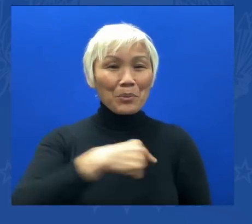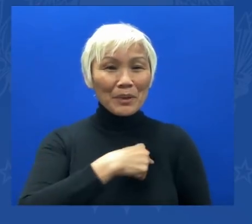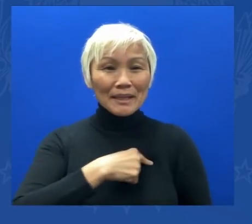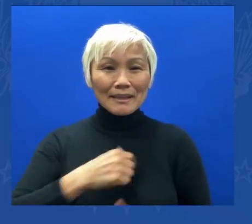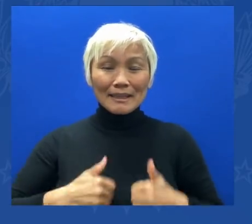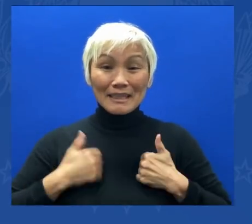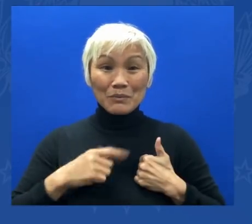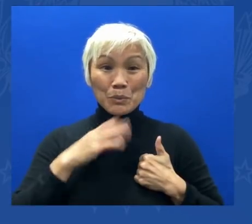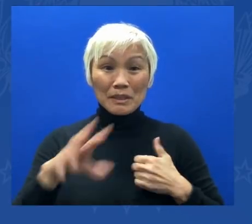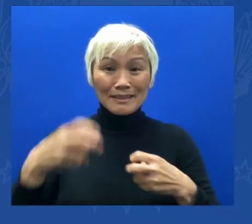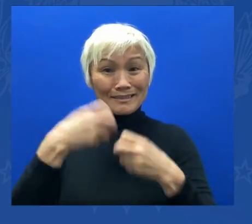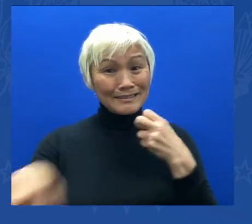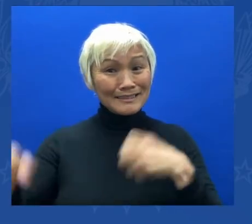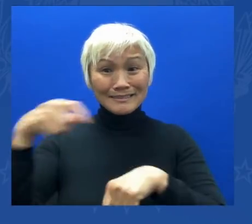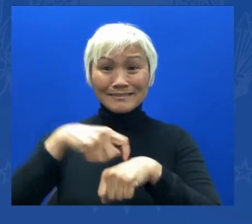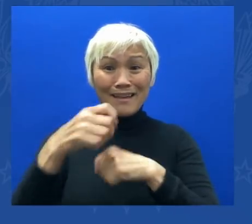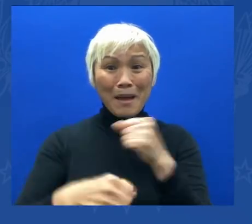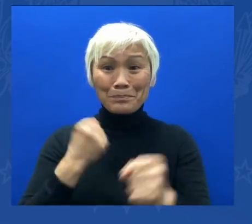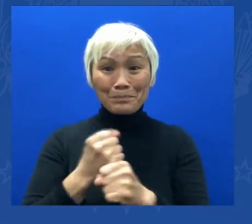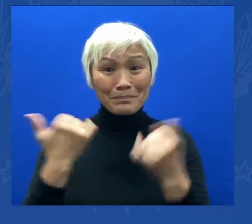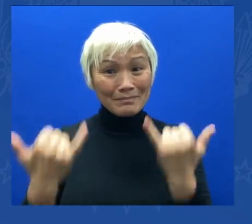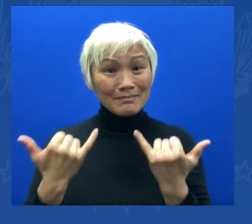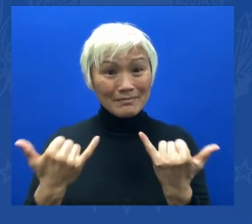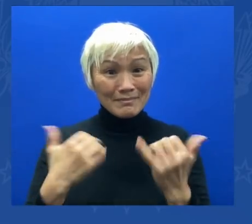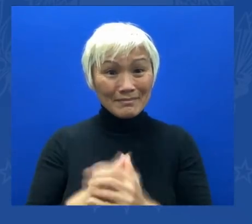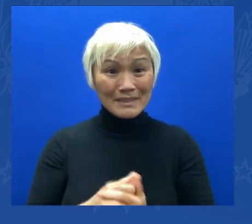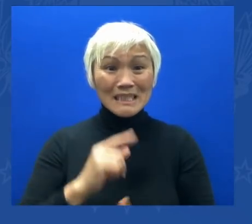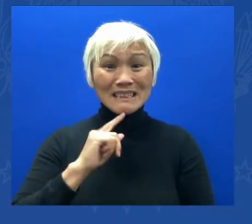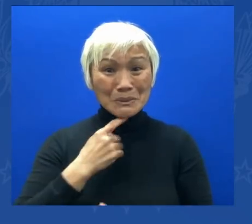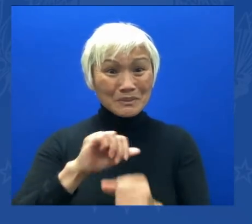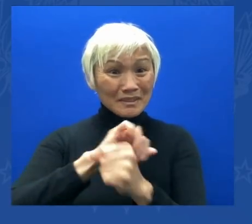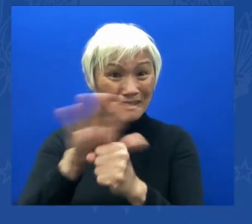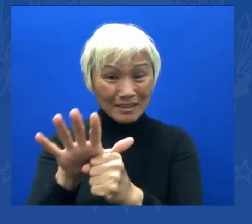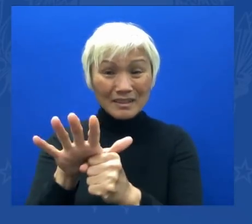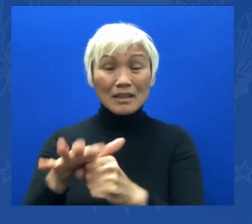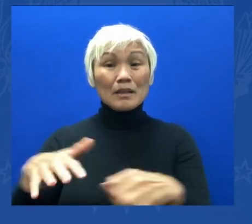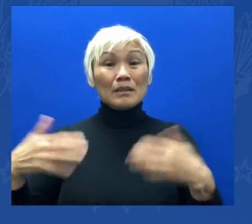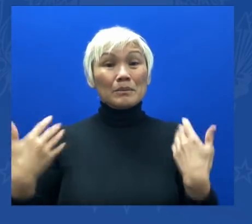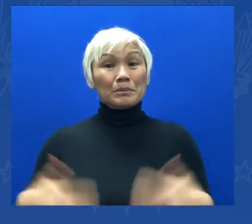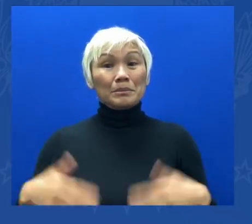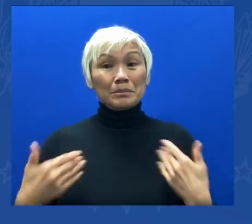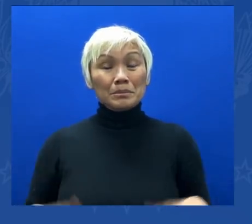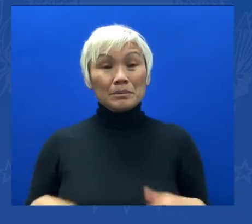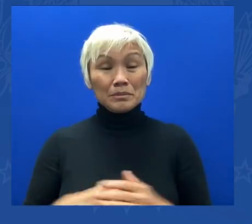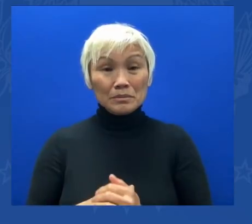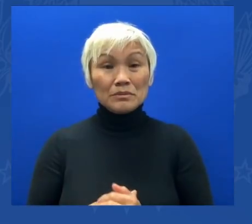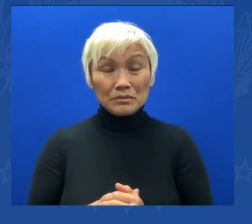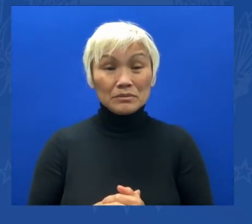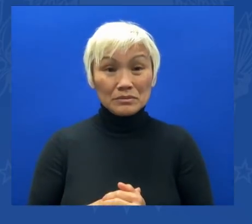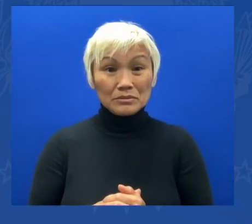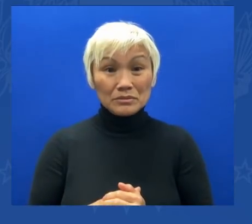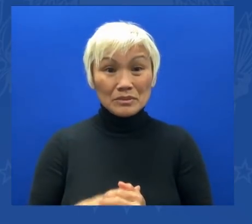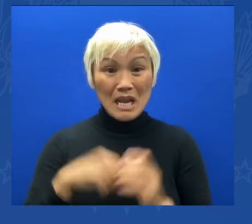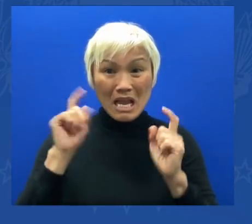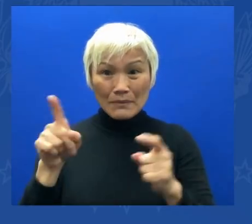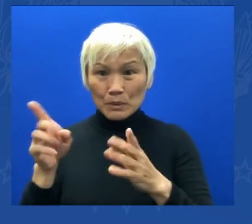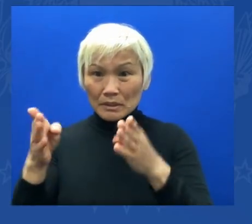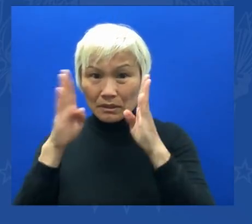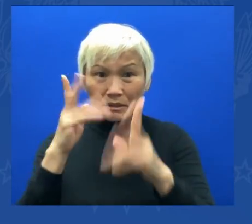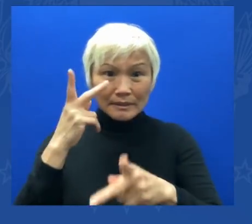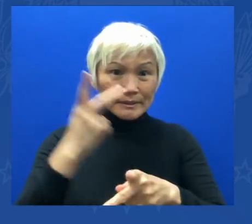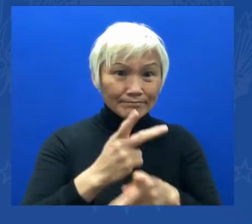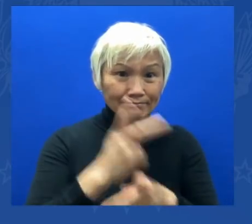and we have to stay vigilant. I know Kamala wanted to be here, for example. Thankfully, she's doing well. You should all know she sends her best.